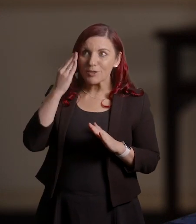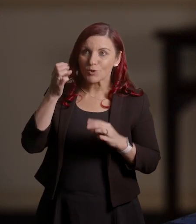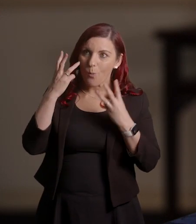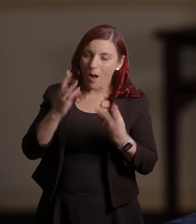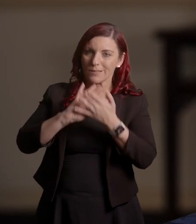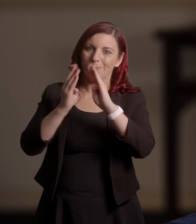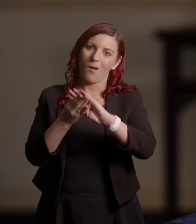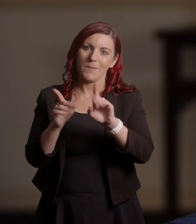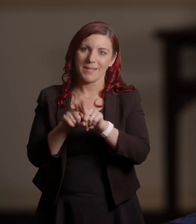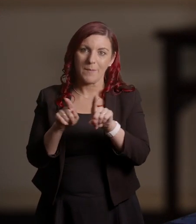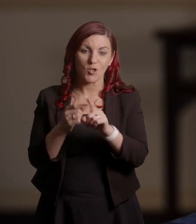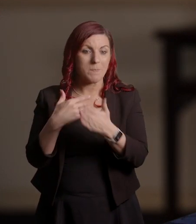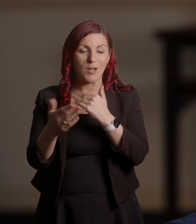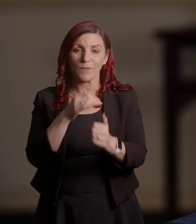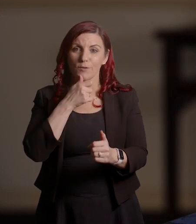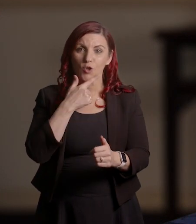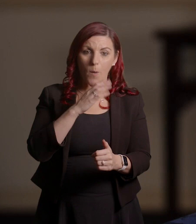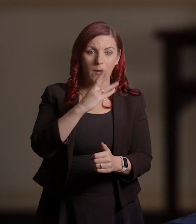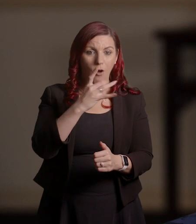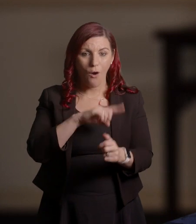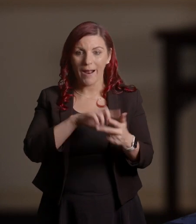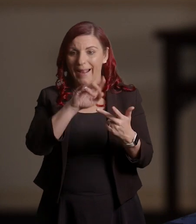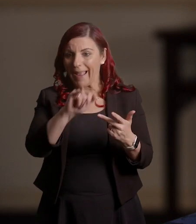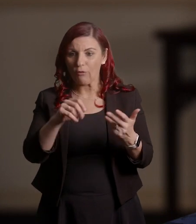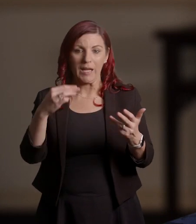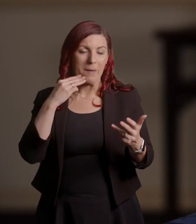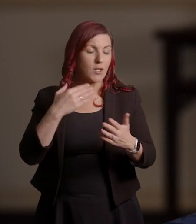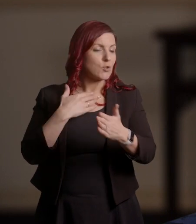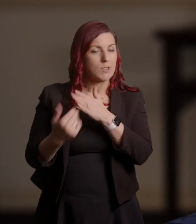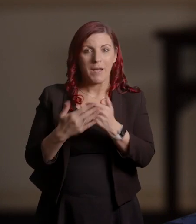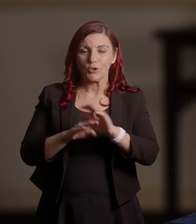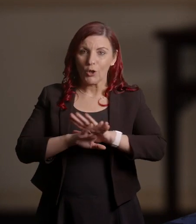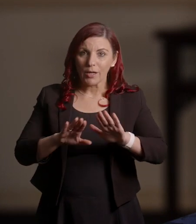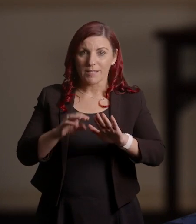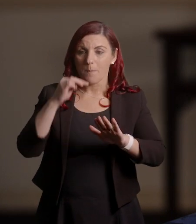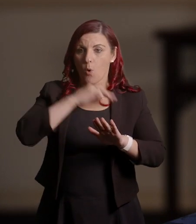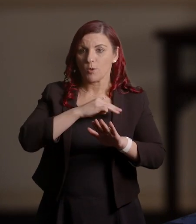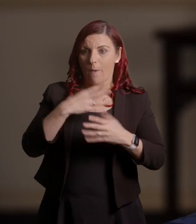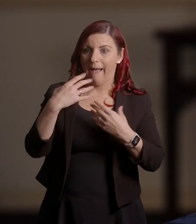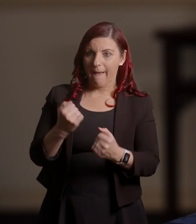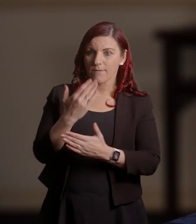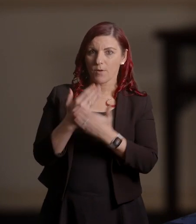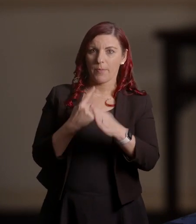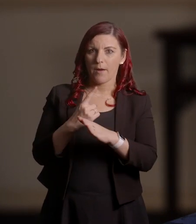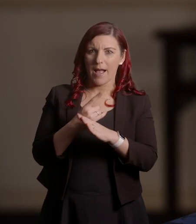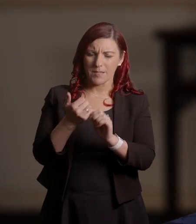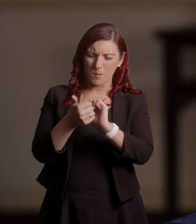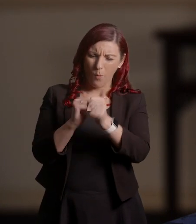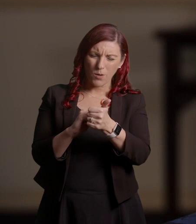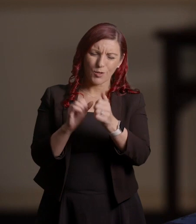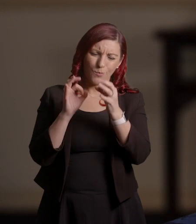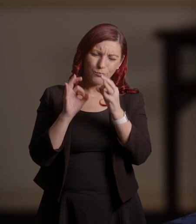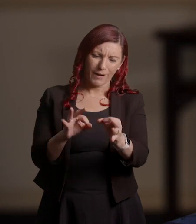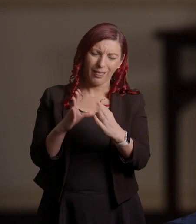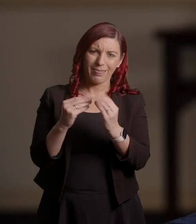them. And whether it's Dublin or Cork or Kerry or Meath, they're really important. And for sport, it's such a